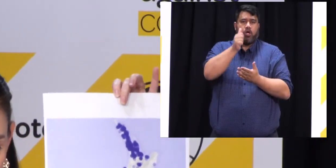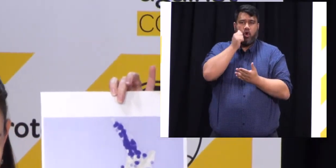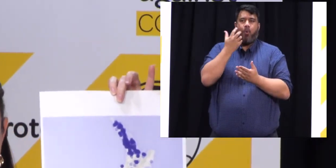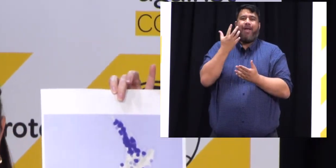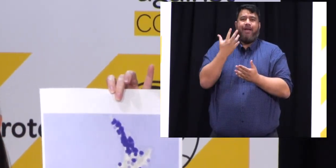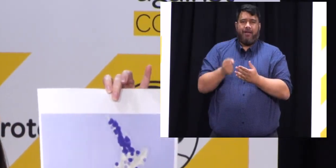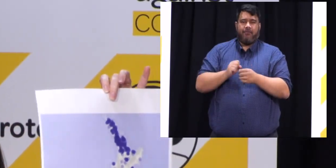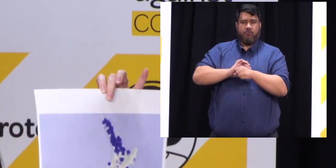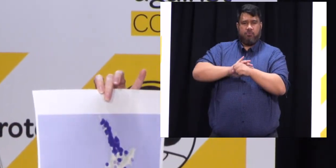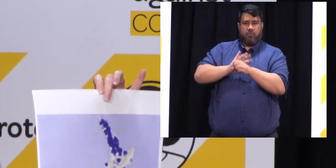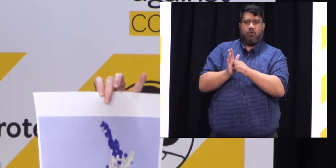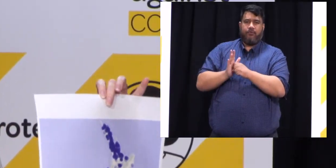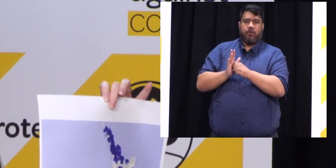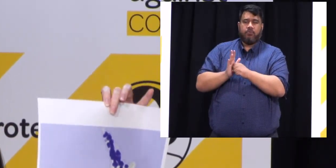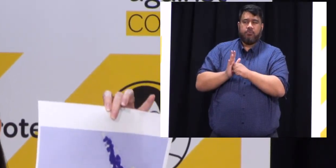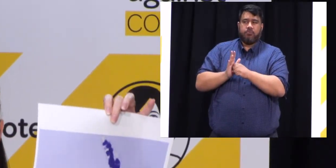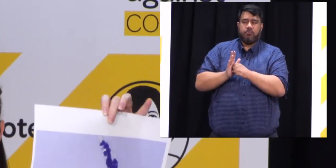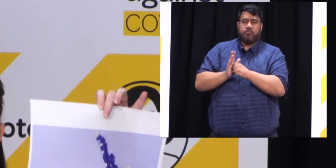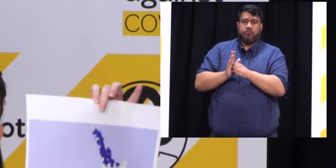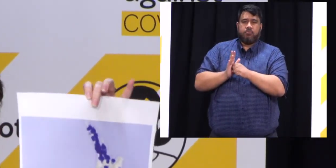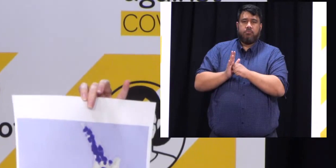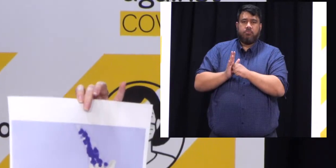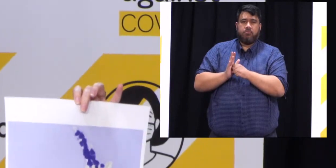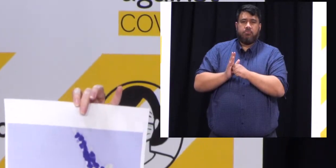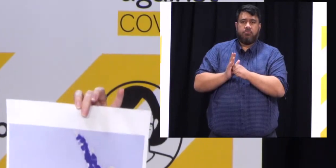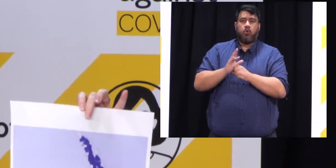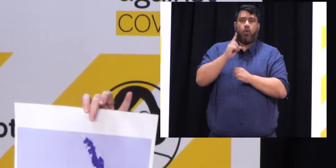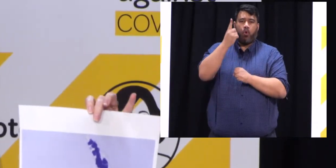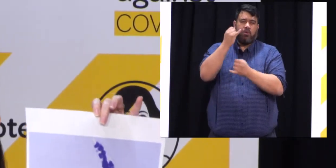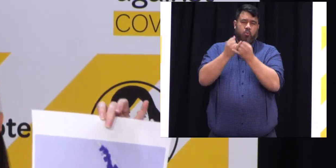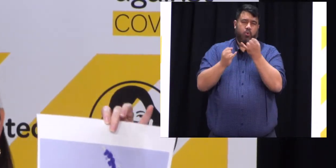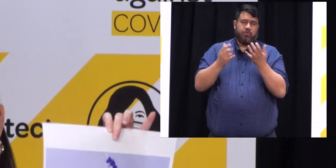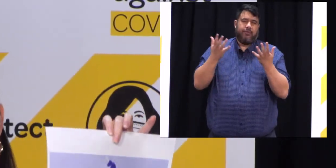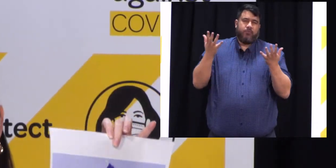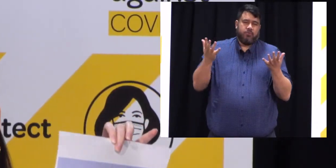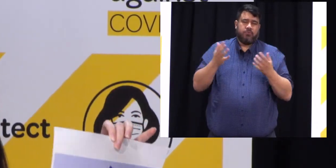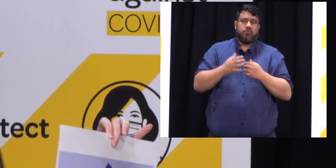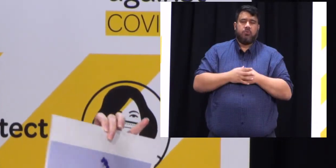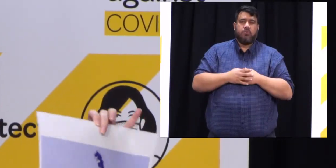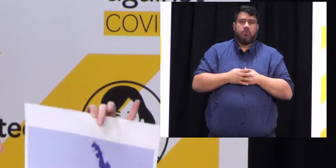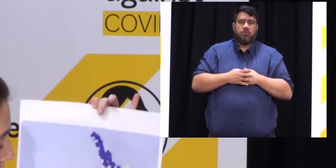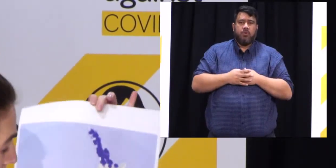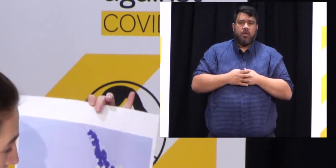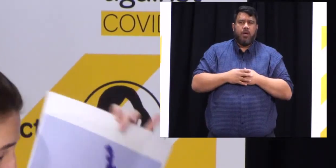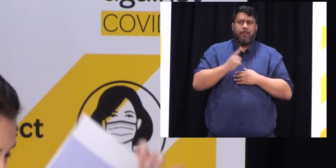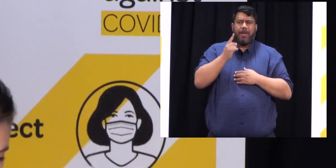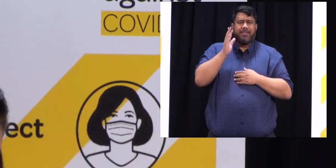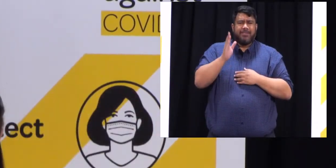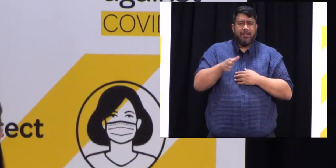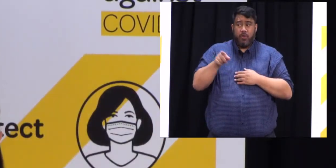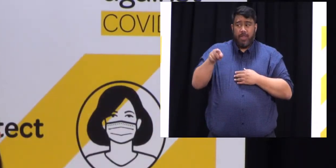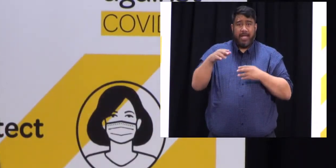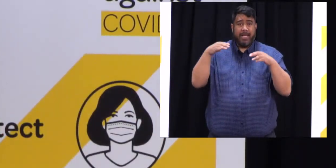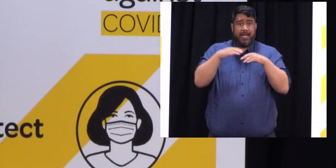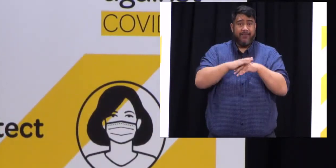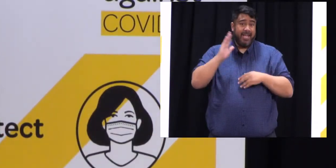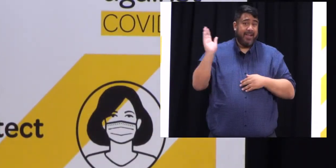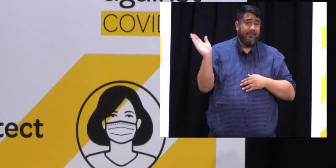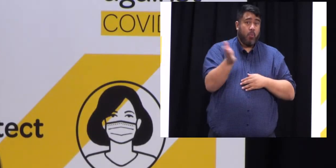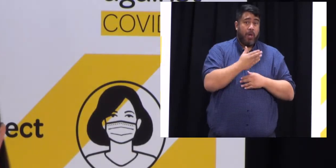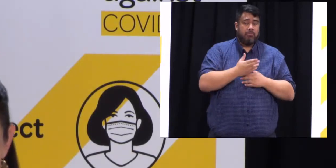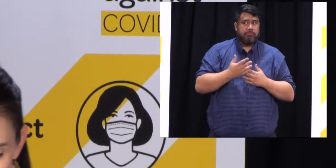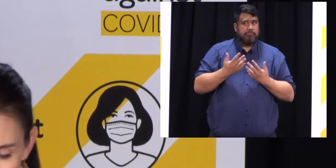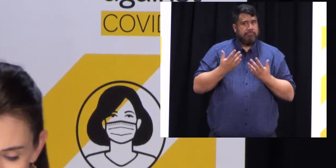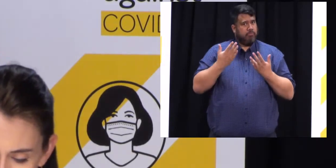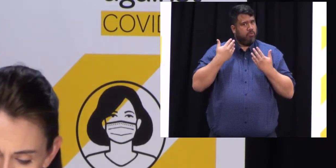very large locations of interest, reaching everyone will not always be a perfect process. Caution is required.